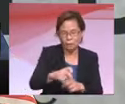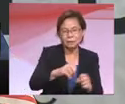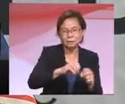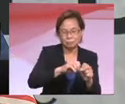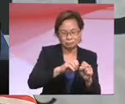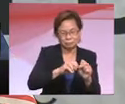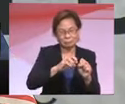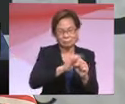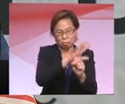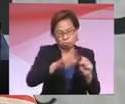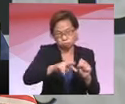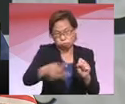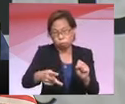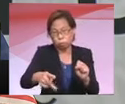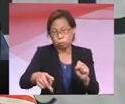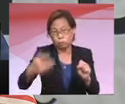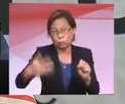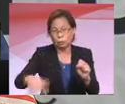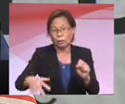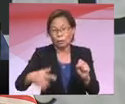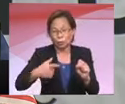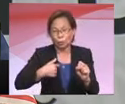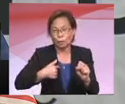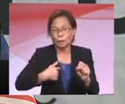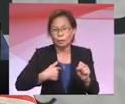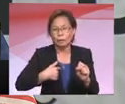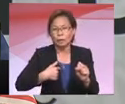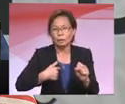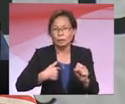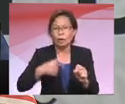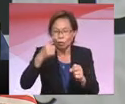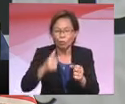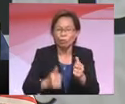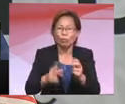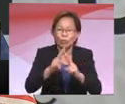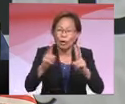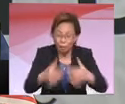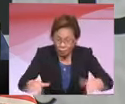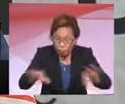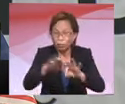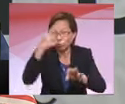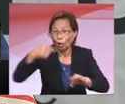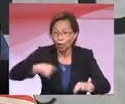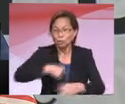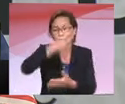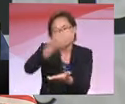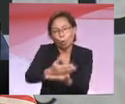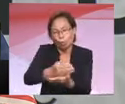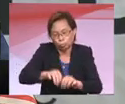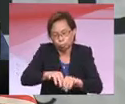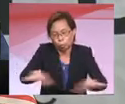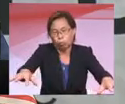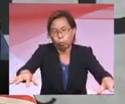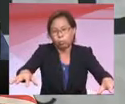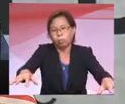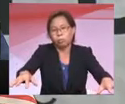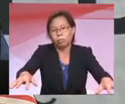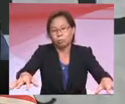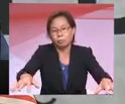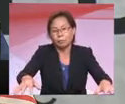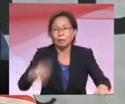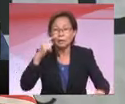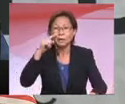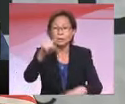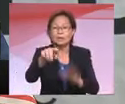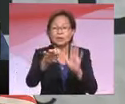action plan at the field, at the ground, is very important for us to contain the infection using public health measures. And you can see,